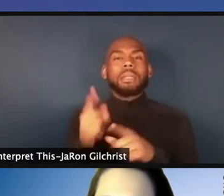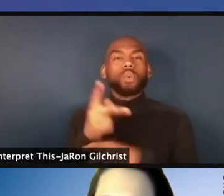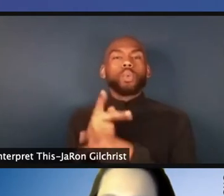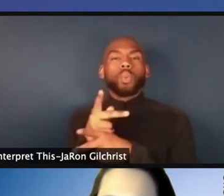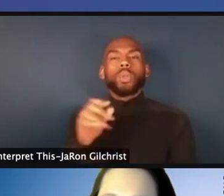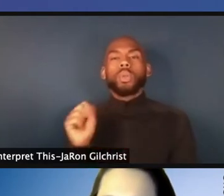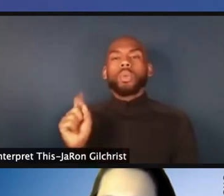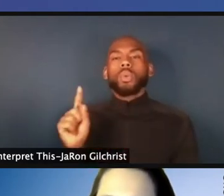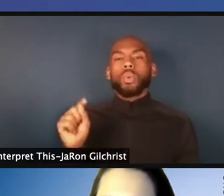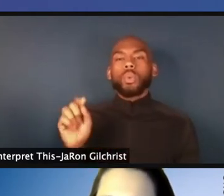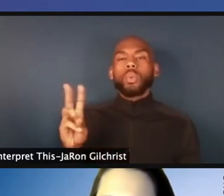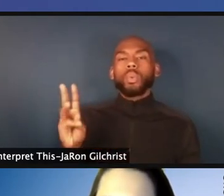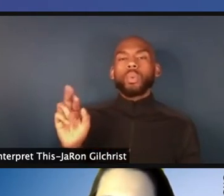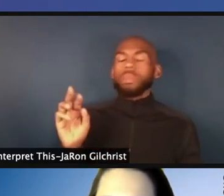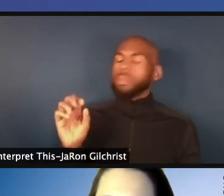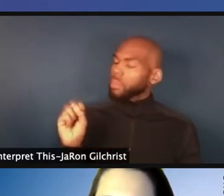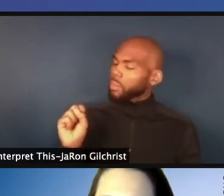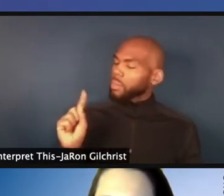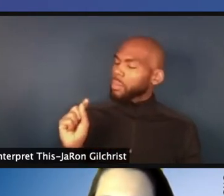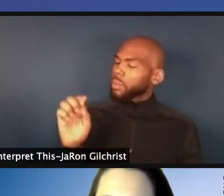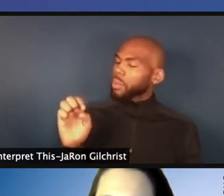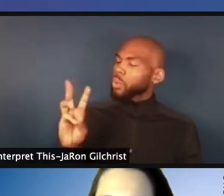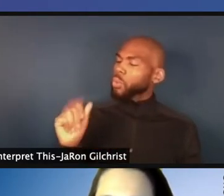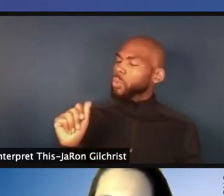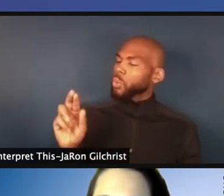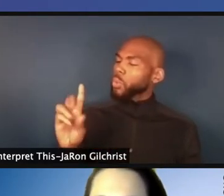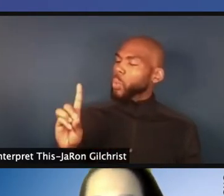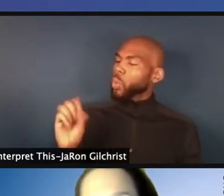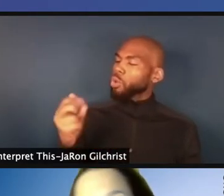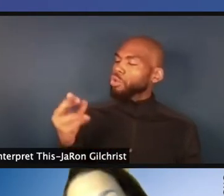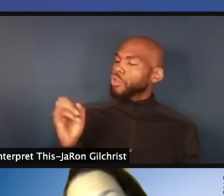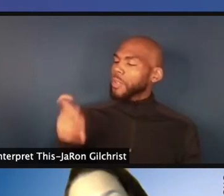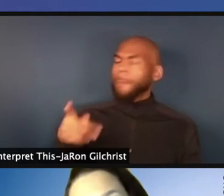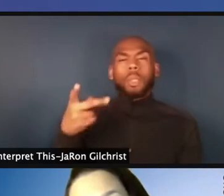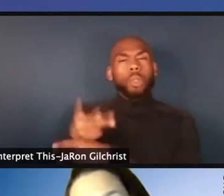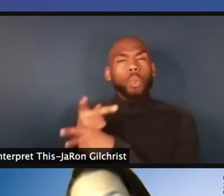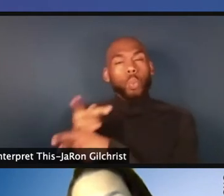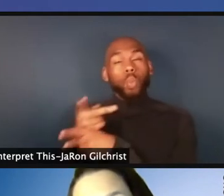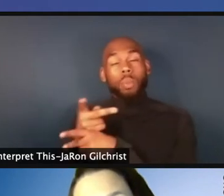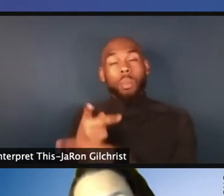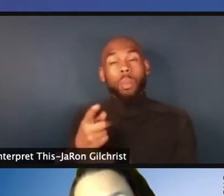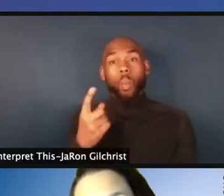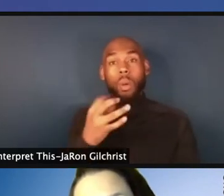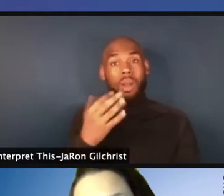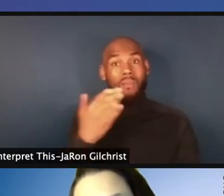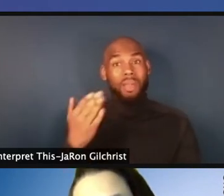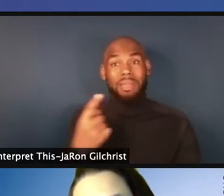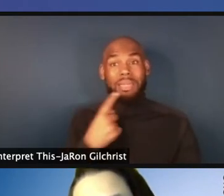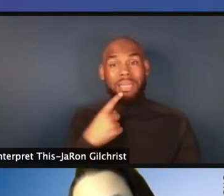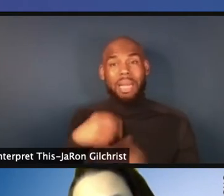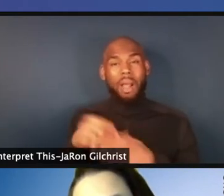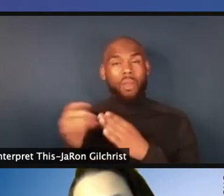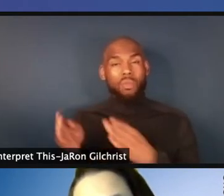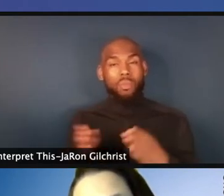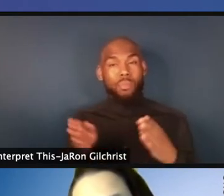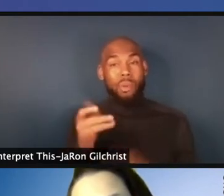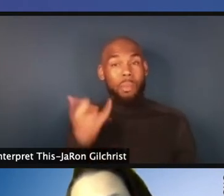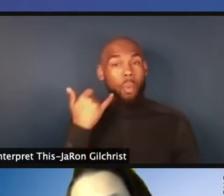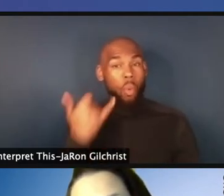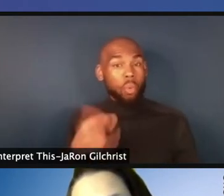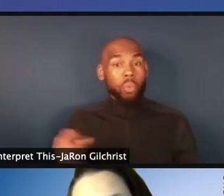that way. And when we talk in our prep call, one of the first things that y'all said to me was that each of you in your individual